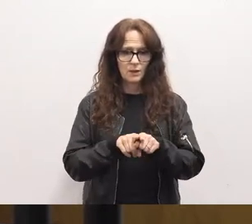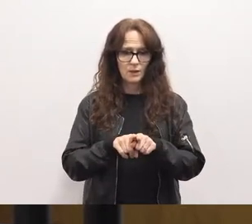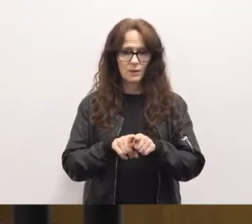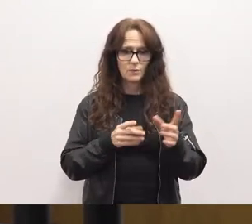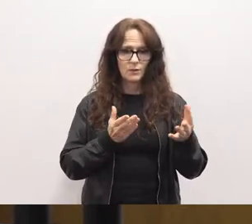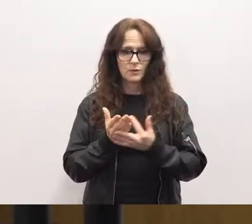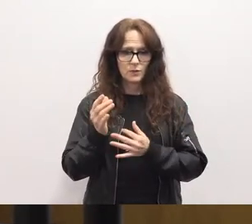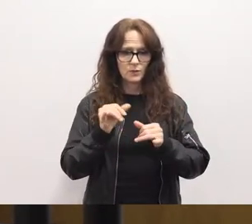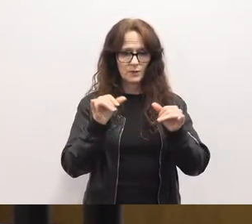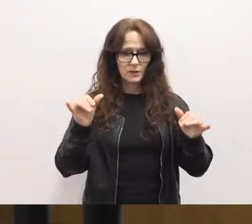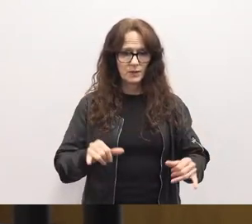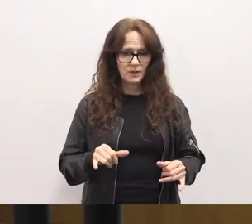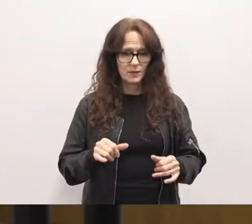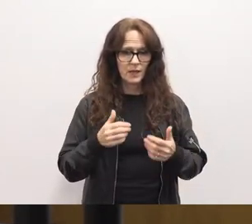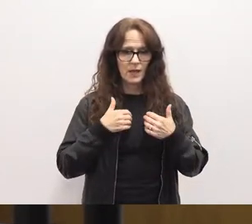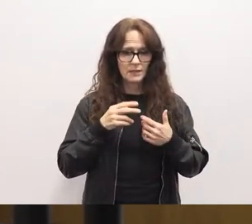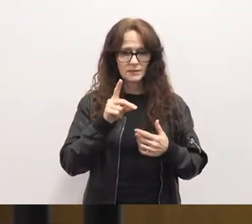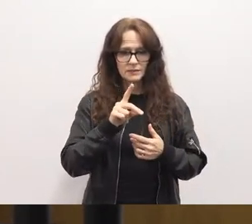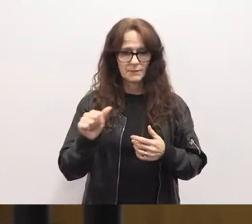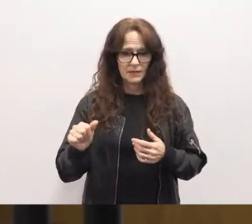through this system who has a disability.